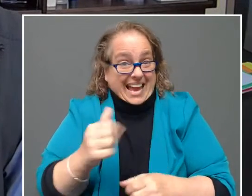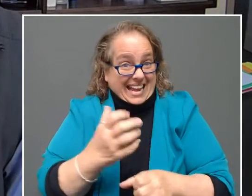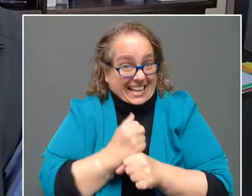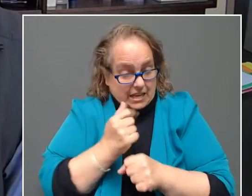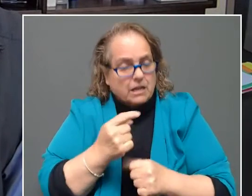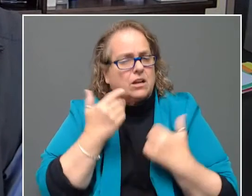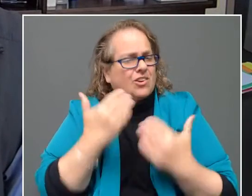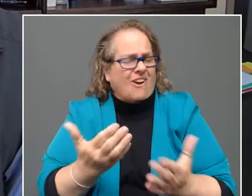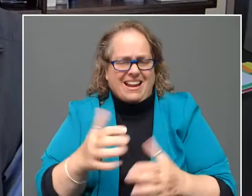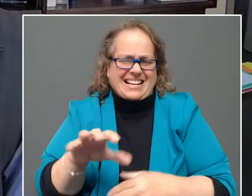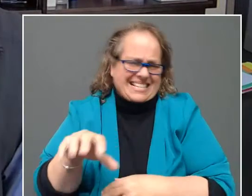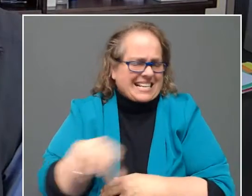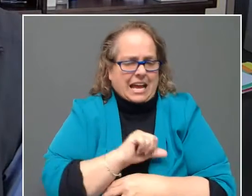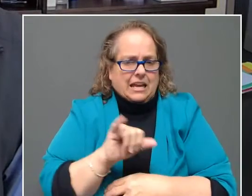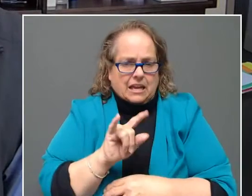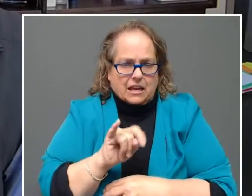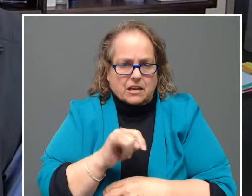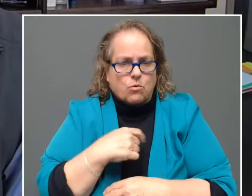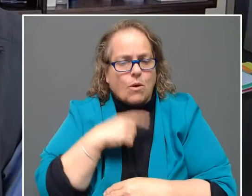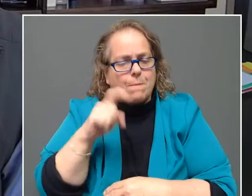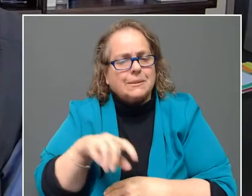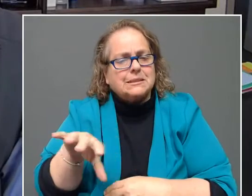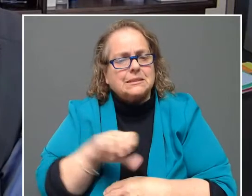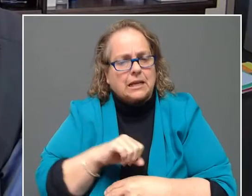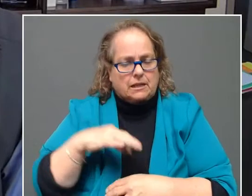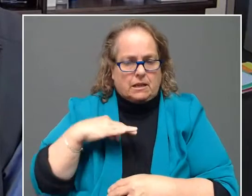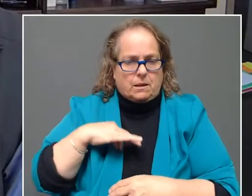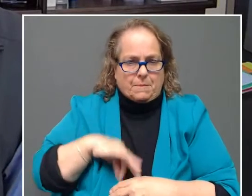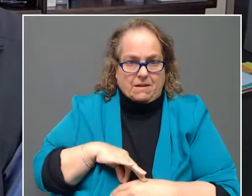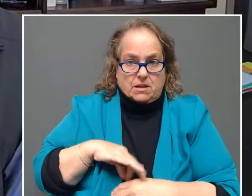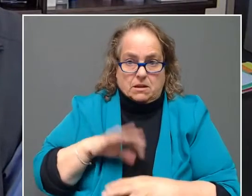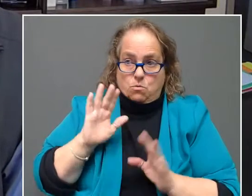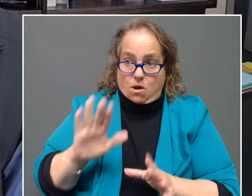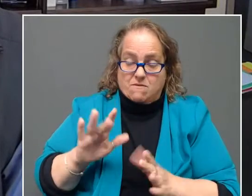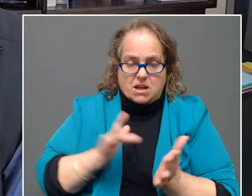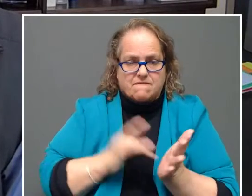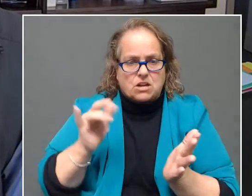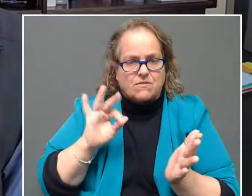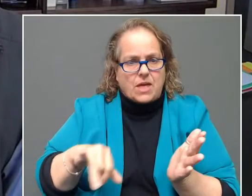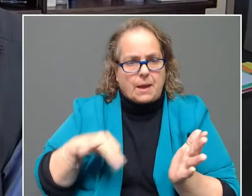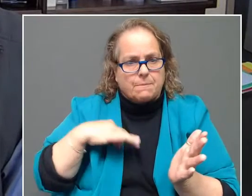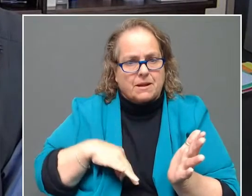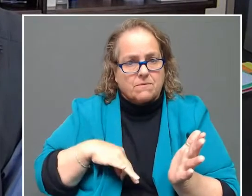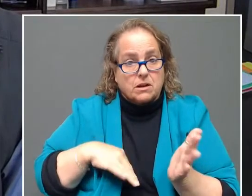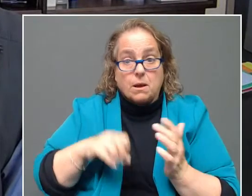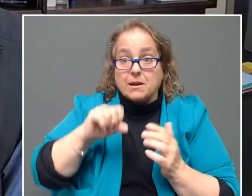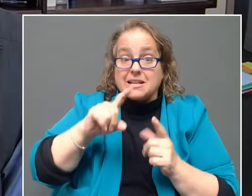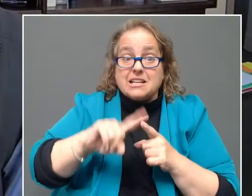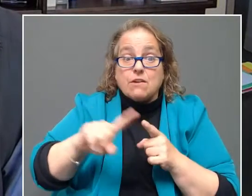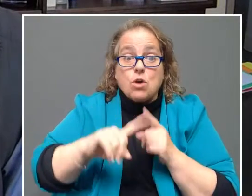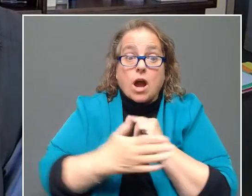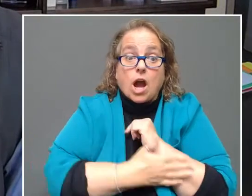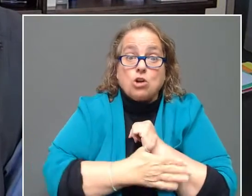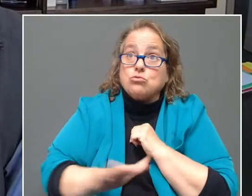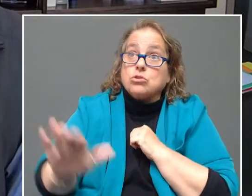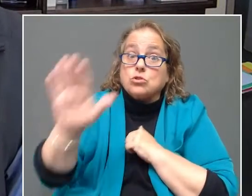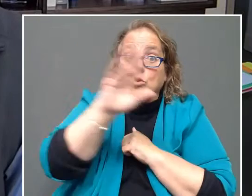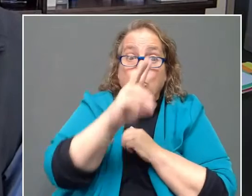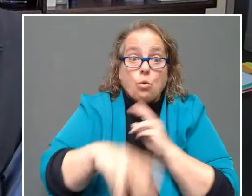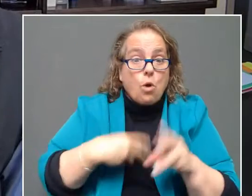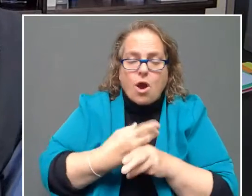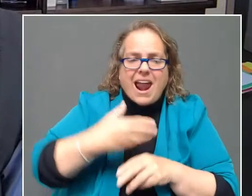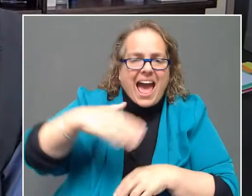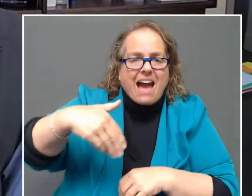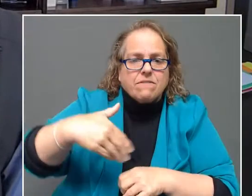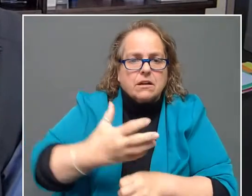of this great benefit that the United States has. There are still countries throughout the world who haven't vaccinated a single person. And as the governor